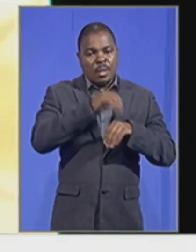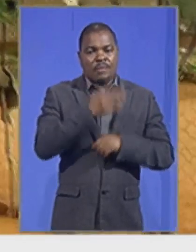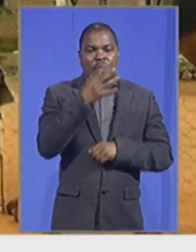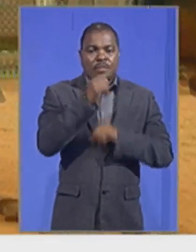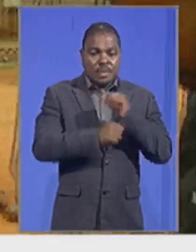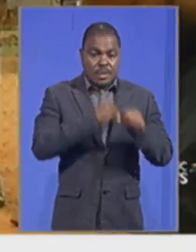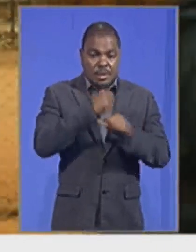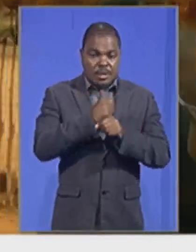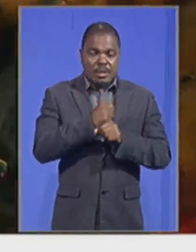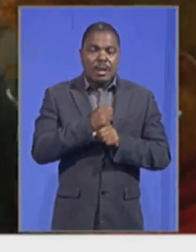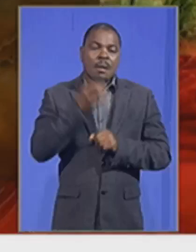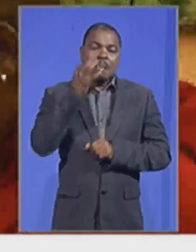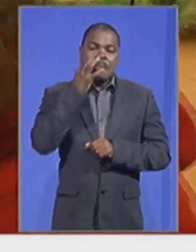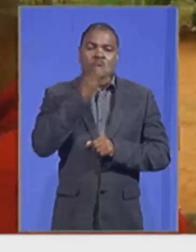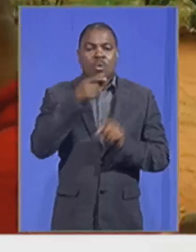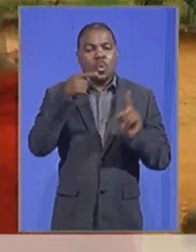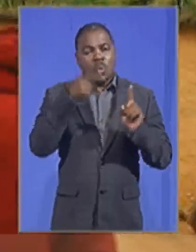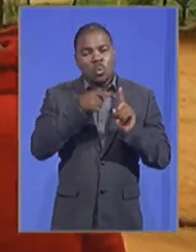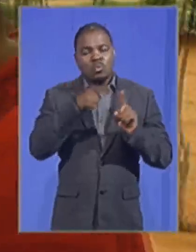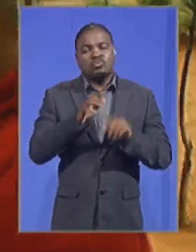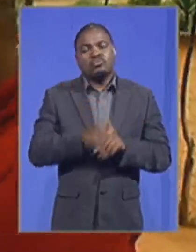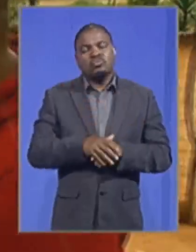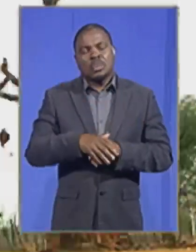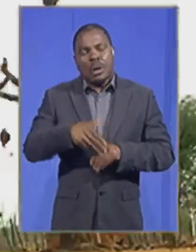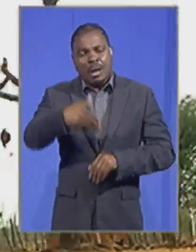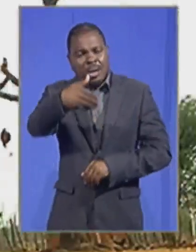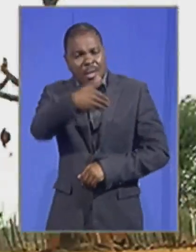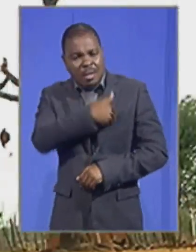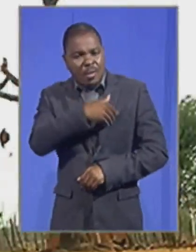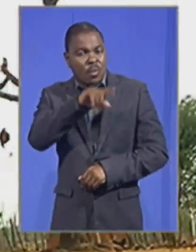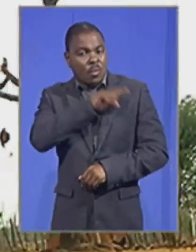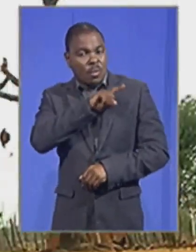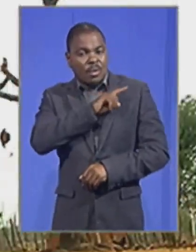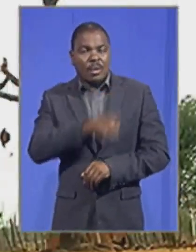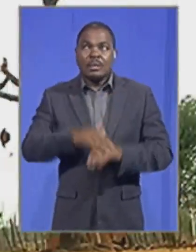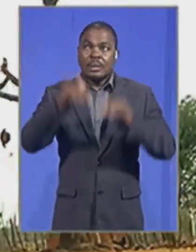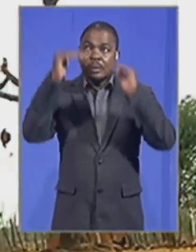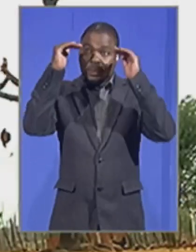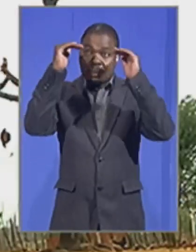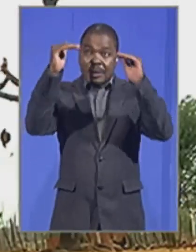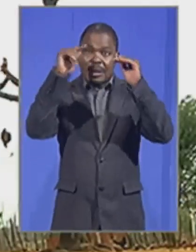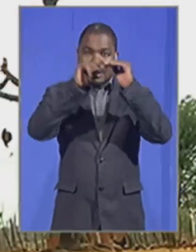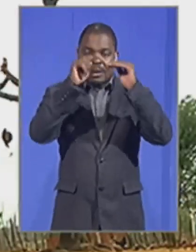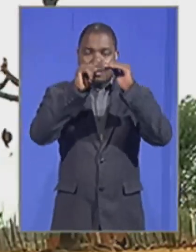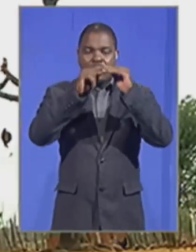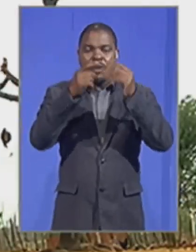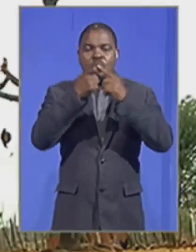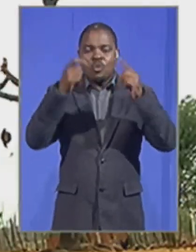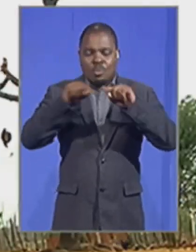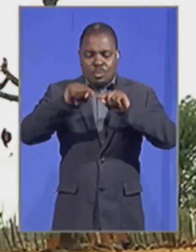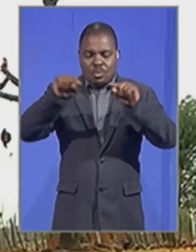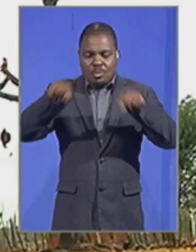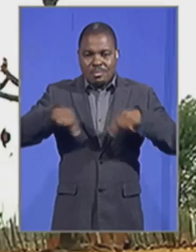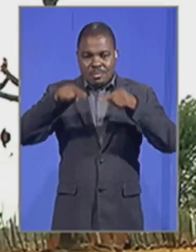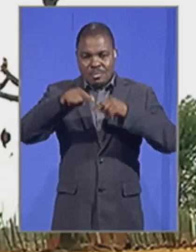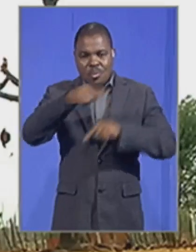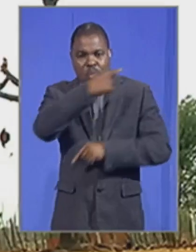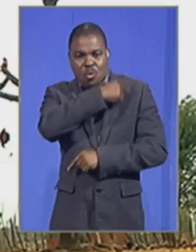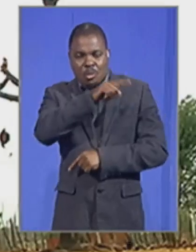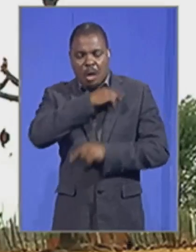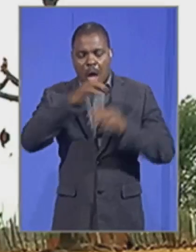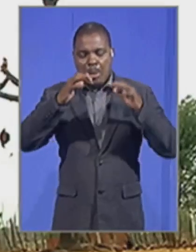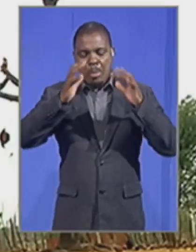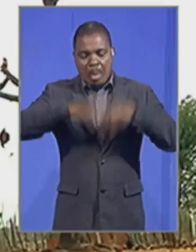50 ba re Letshelele o itemogetse dikgobalo nakong e siling ya ka fa gare ga wate iputlama kgwedi e fetileng